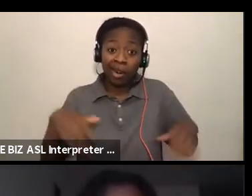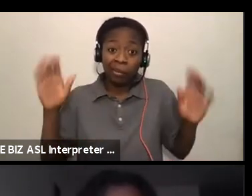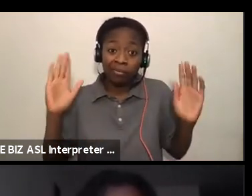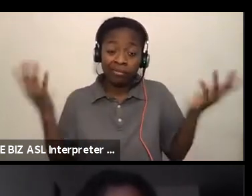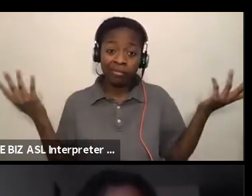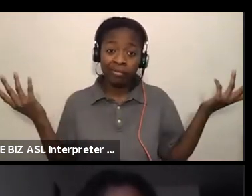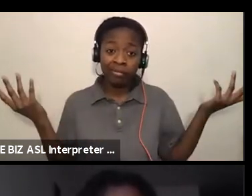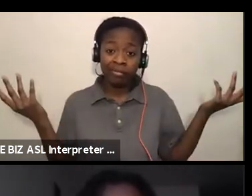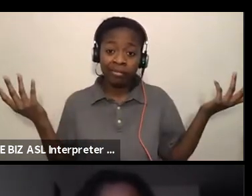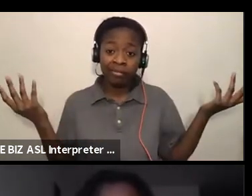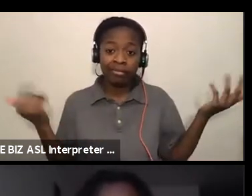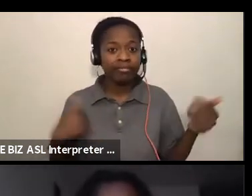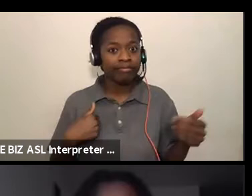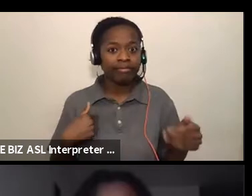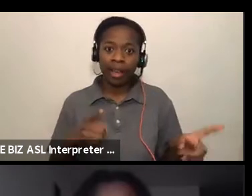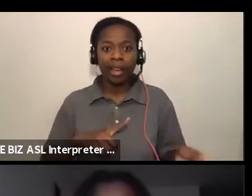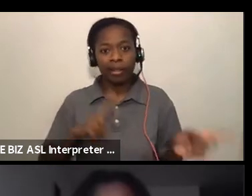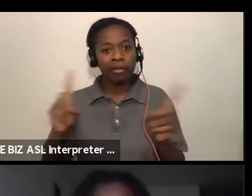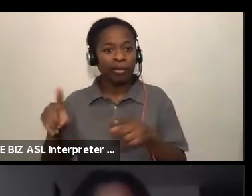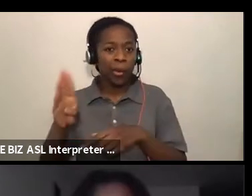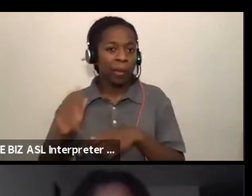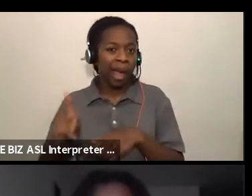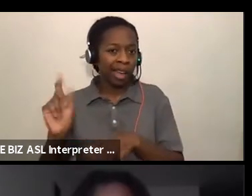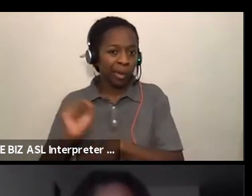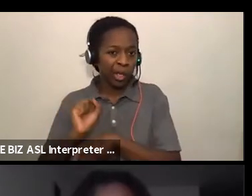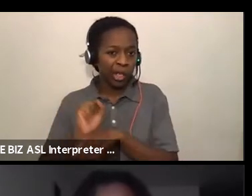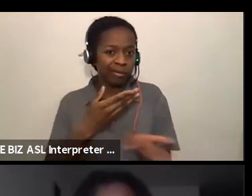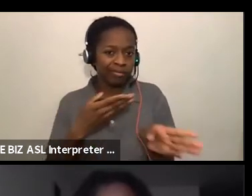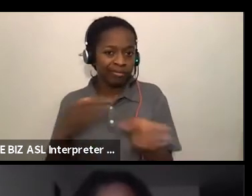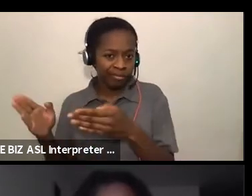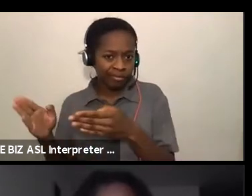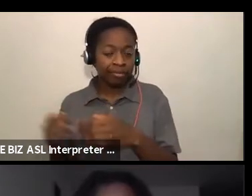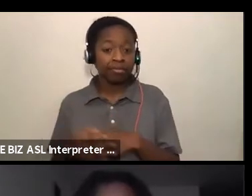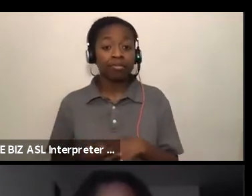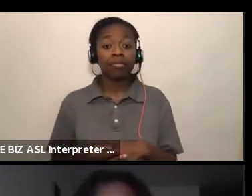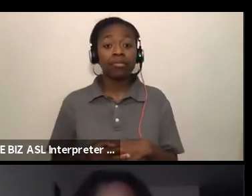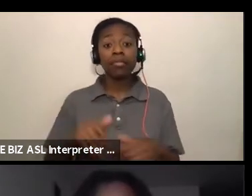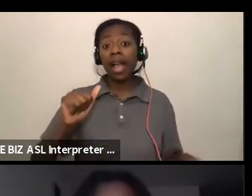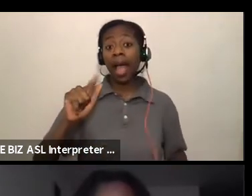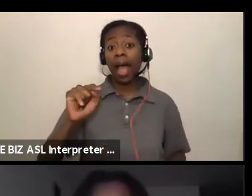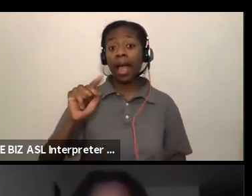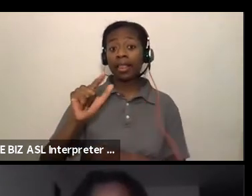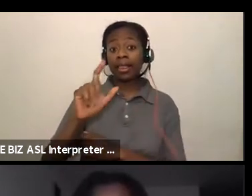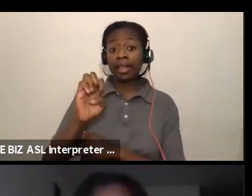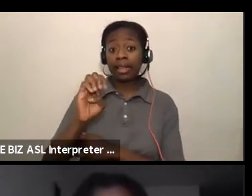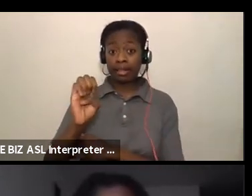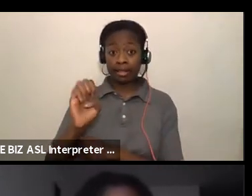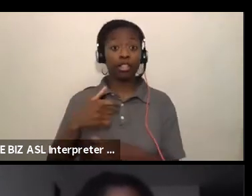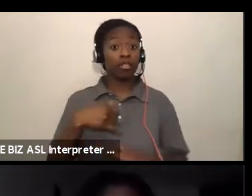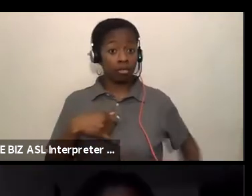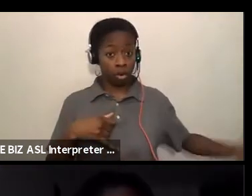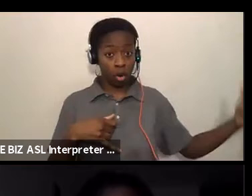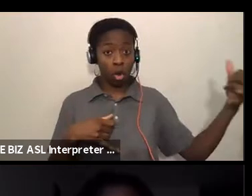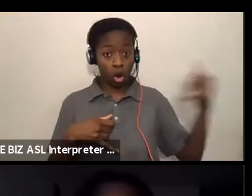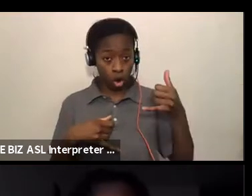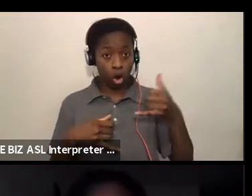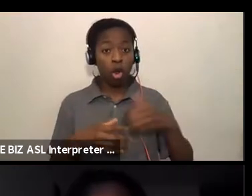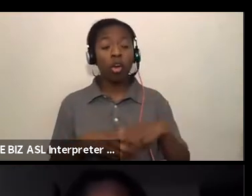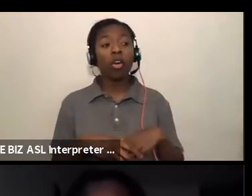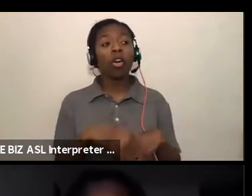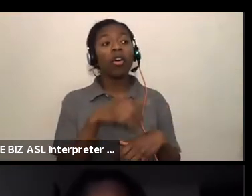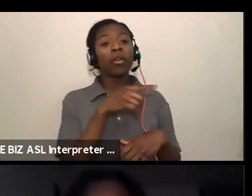and I got a job at US Bank. And I got a phone call from Atlese saying, hey, I'm putting